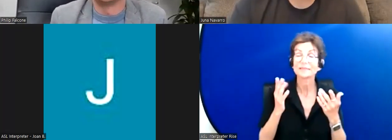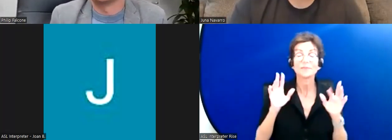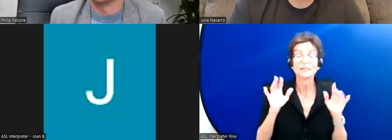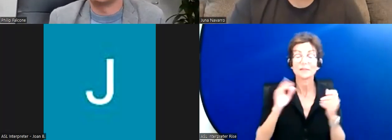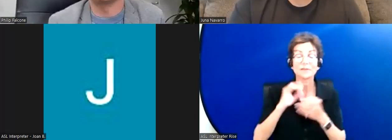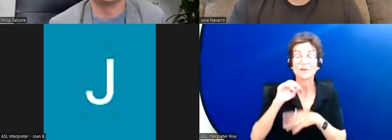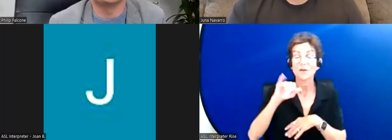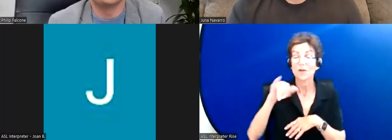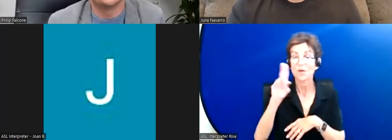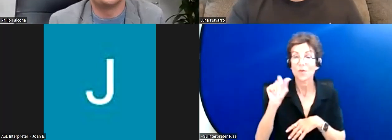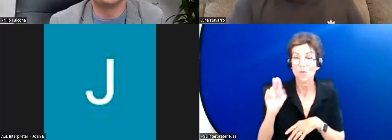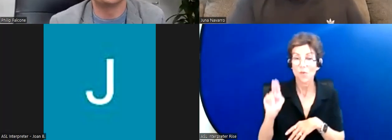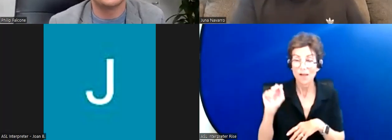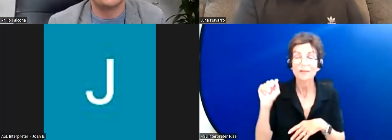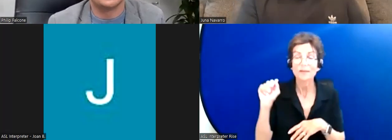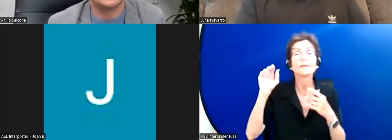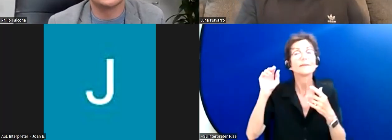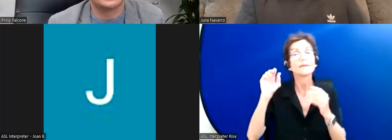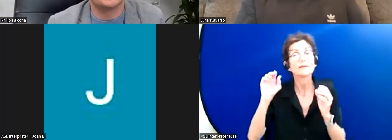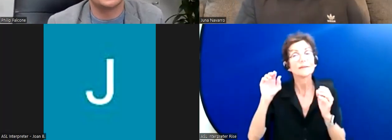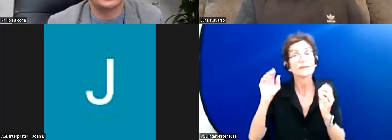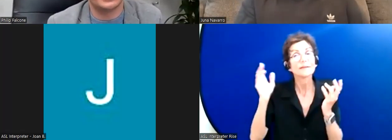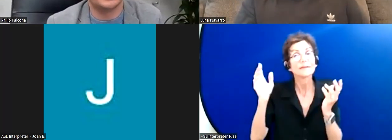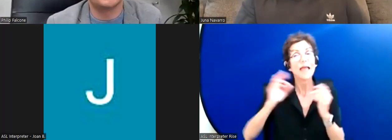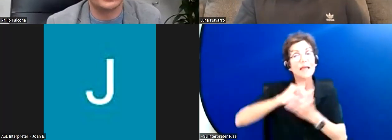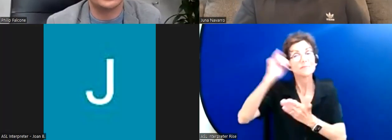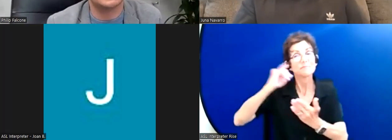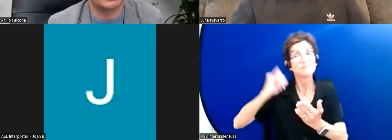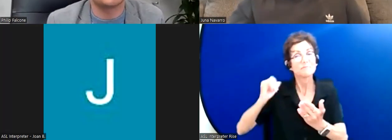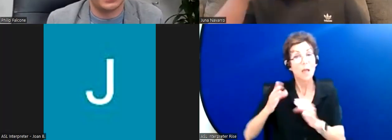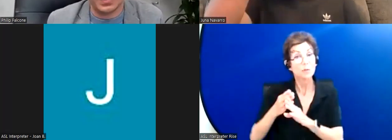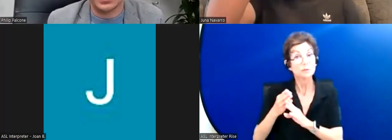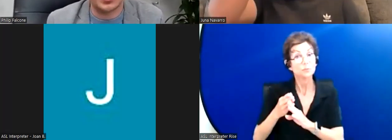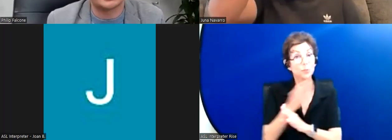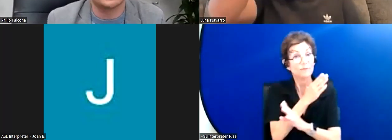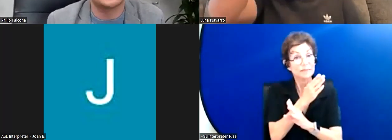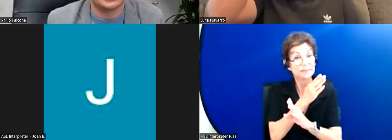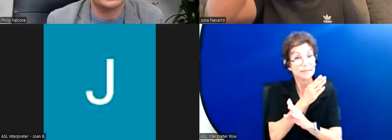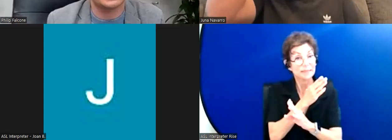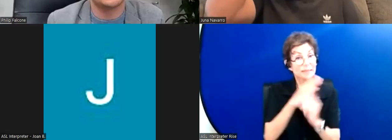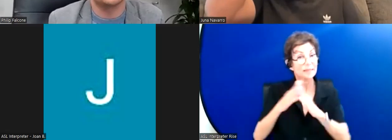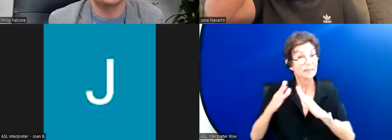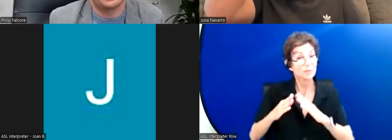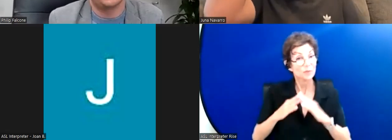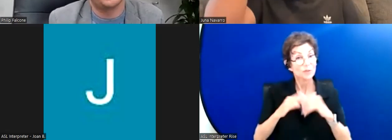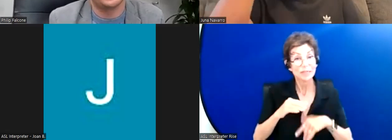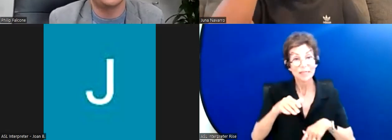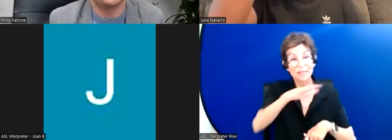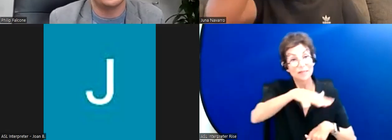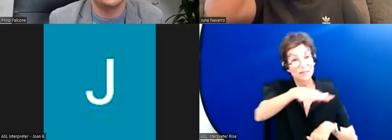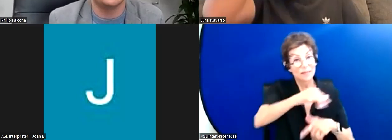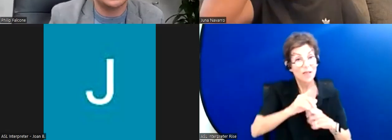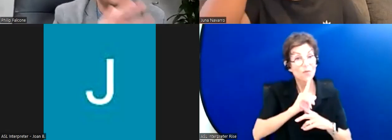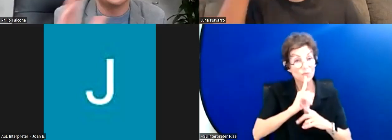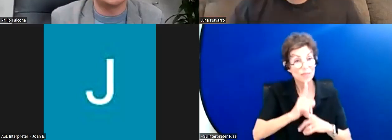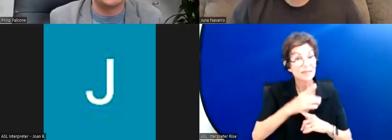what's going to be in that mural, but Juan had done something previously that the community really liked, and that we thought that would be a good fit